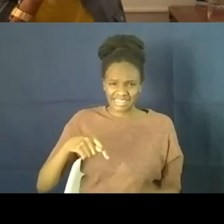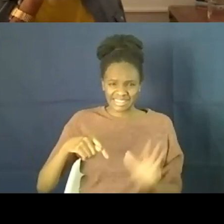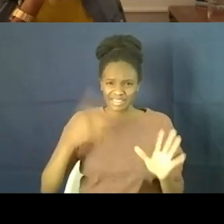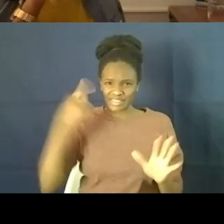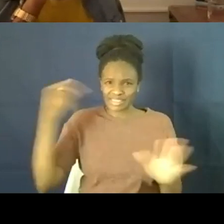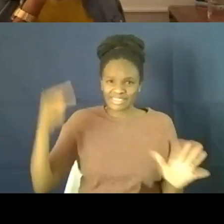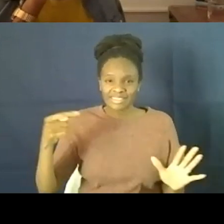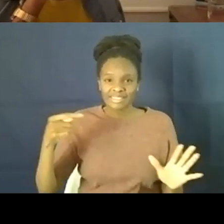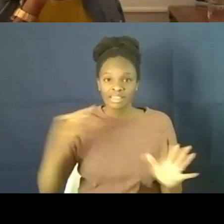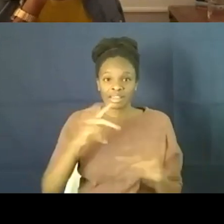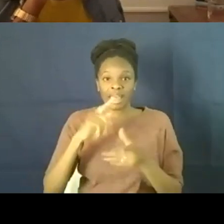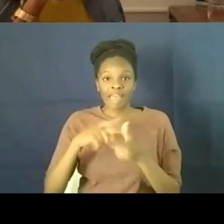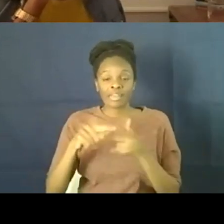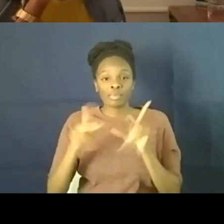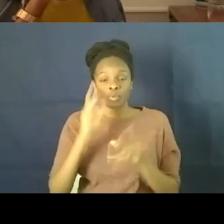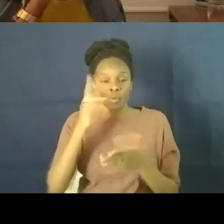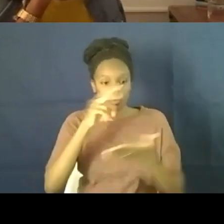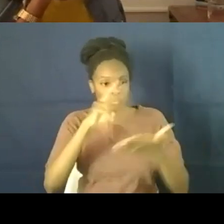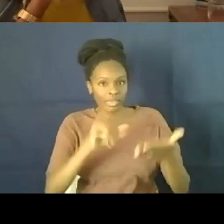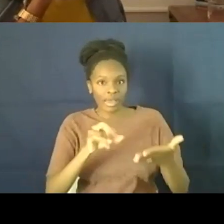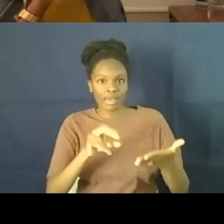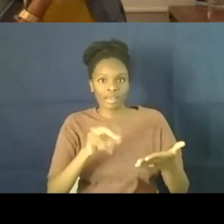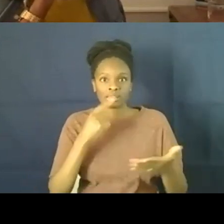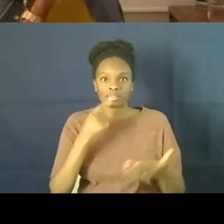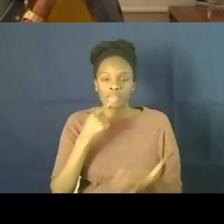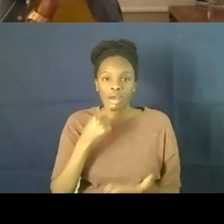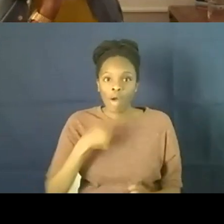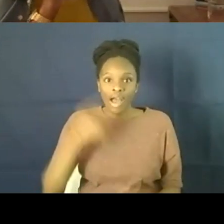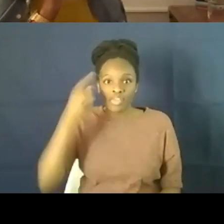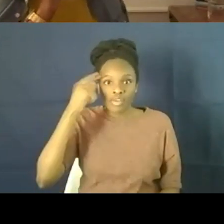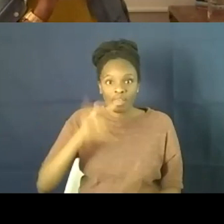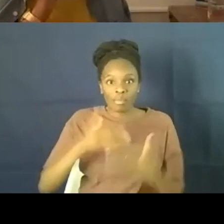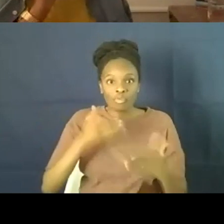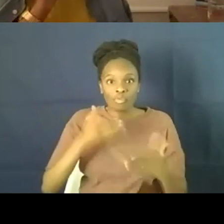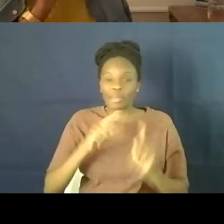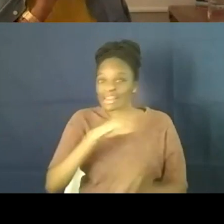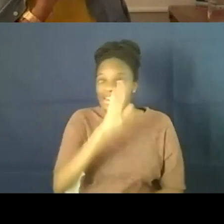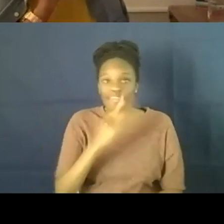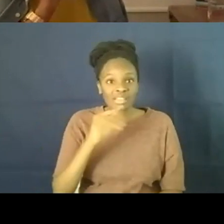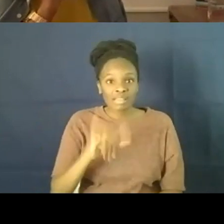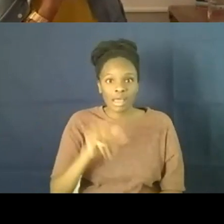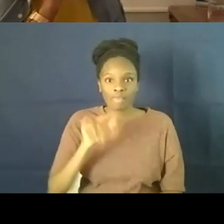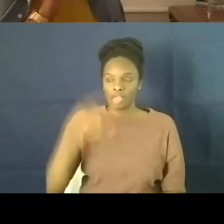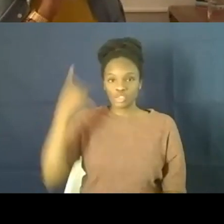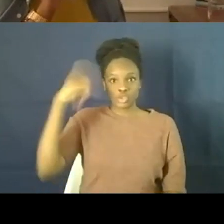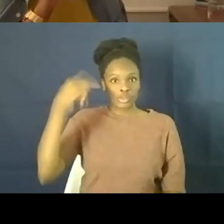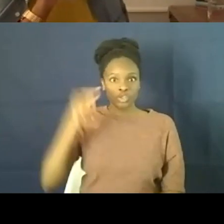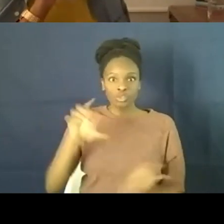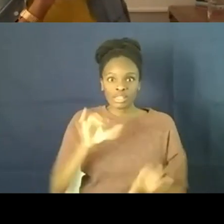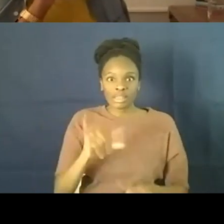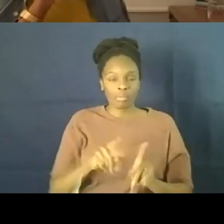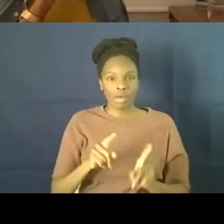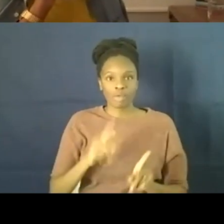God, either I have always thought this and never said it, or, oh my God, that's crazy. I can't believe you did it, but it was so compelling because I had